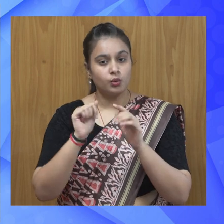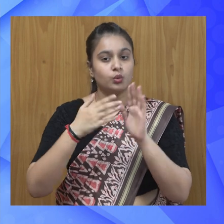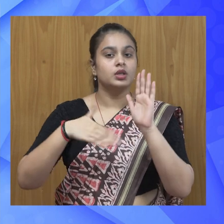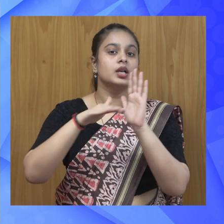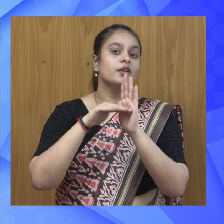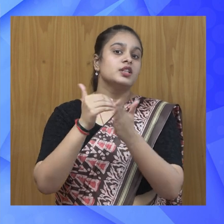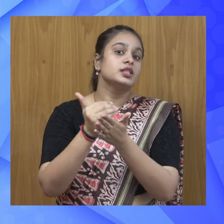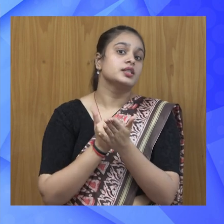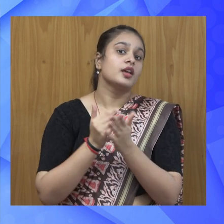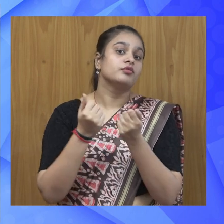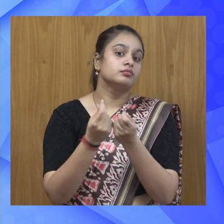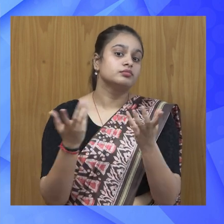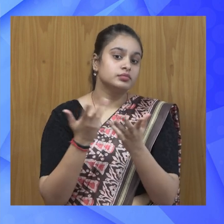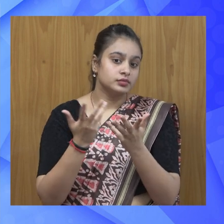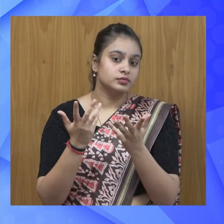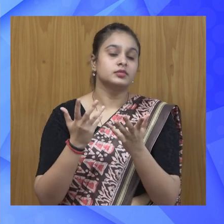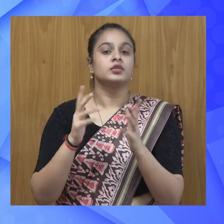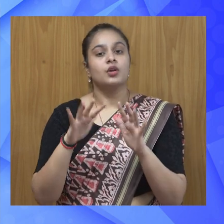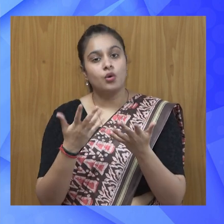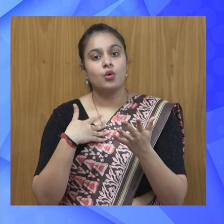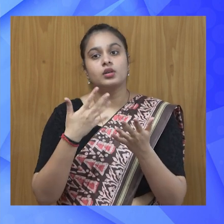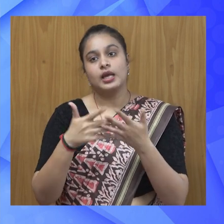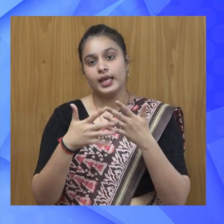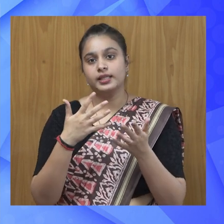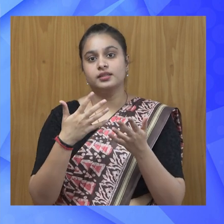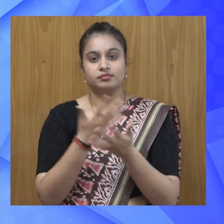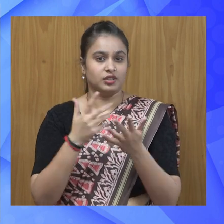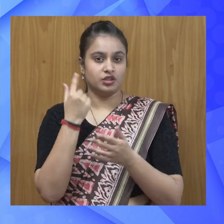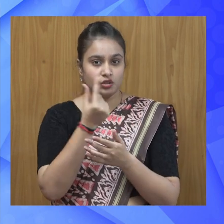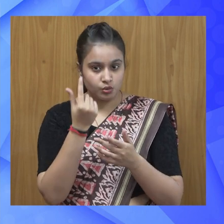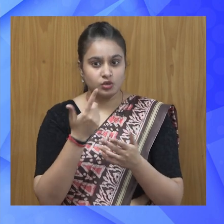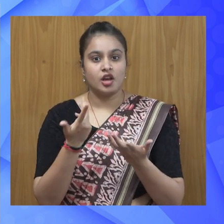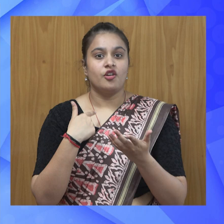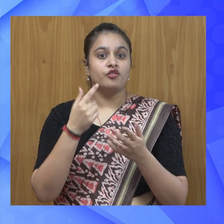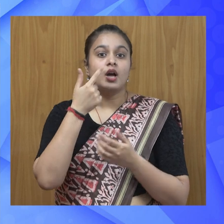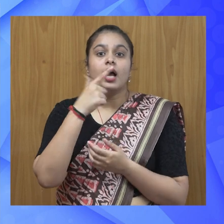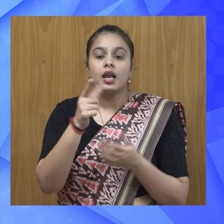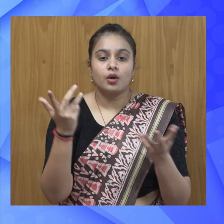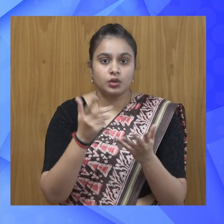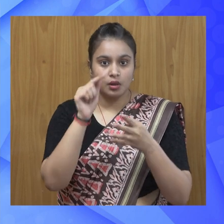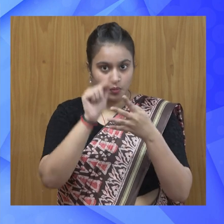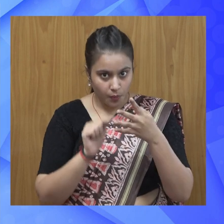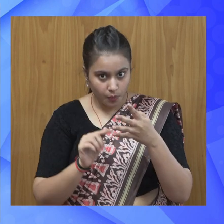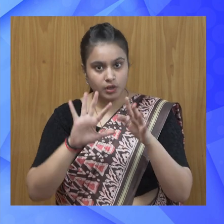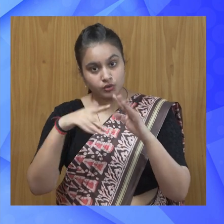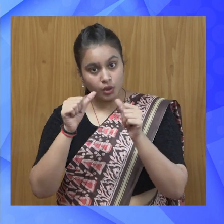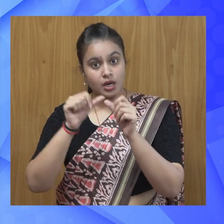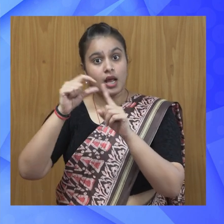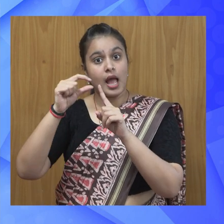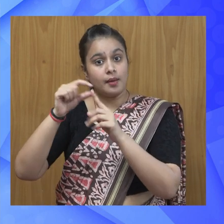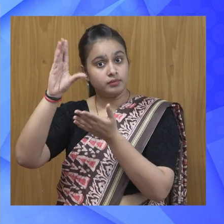the safety on the for the device which you are using, what kind of permissions you are giving, what kind of applications you